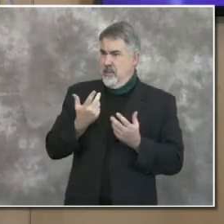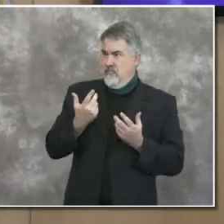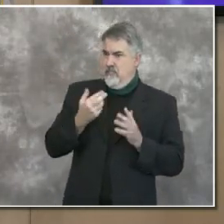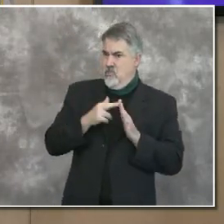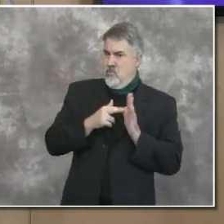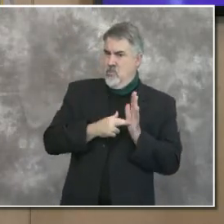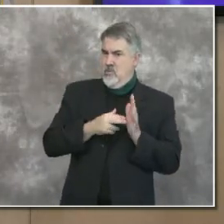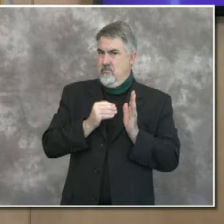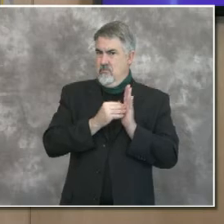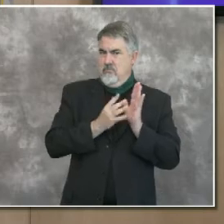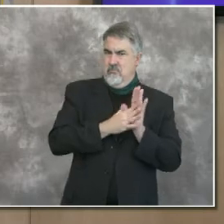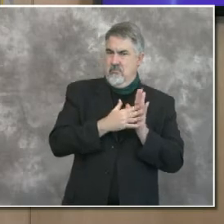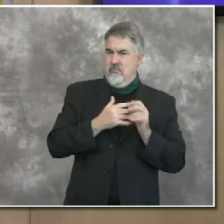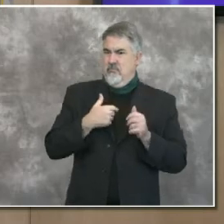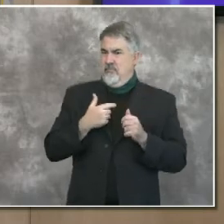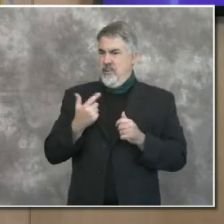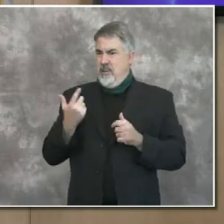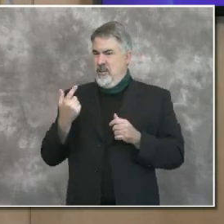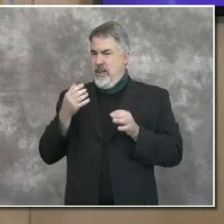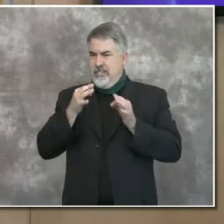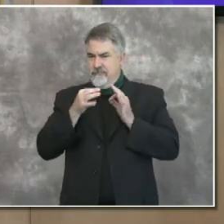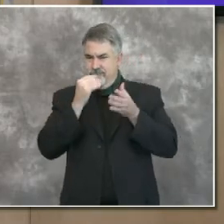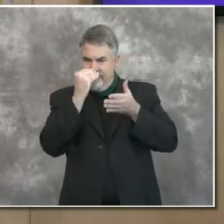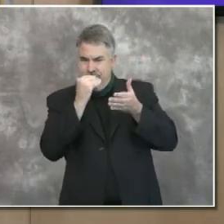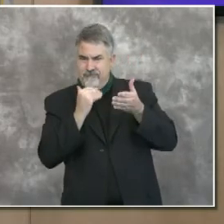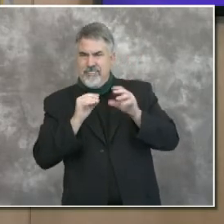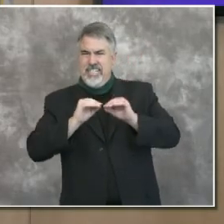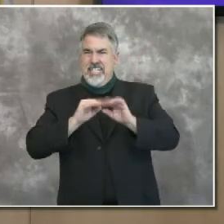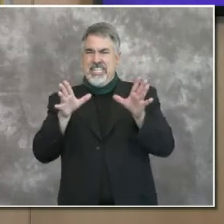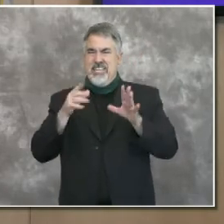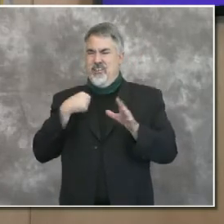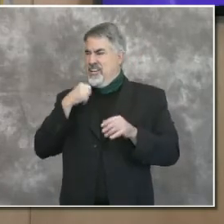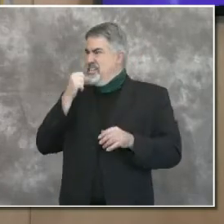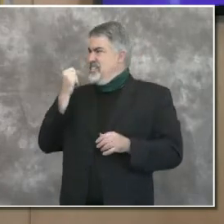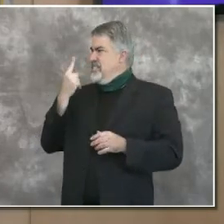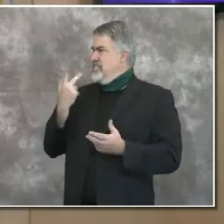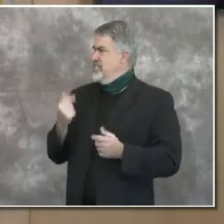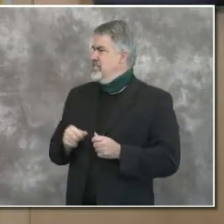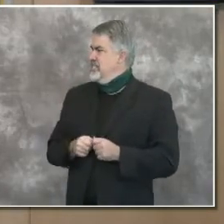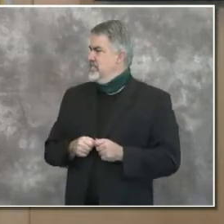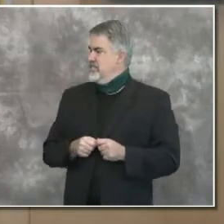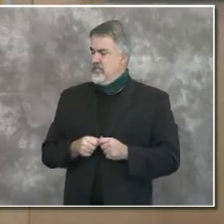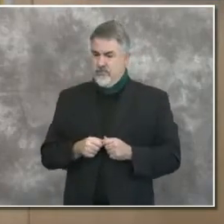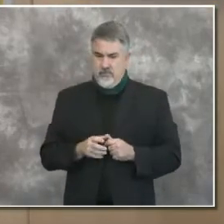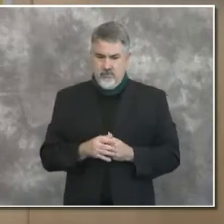you can sort of go through some of that now. Okay, Dr. Wooten's going to respond.